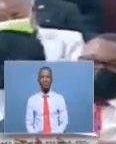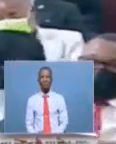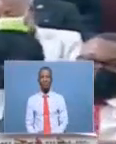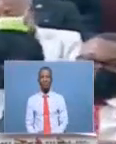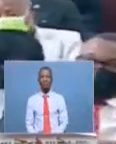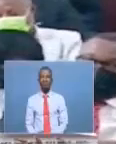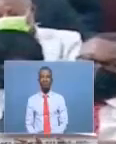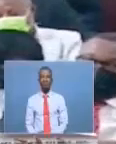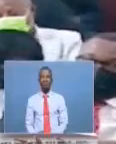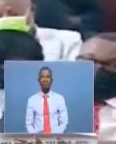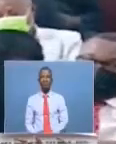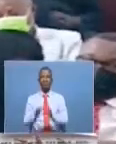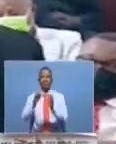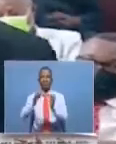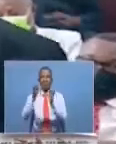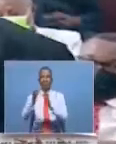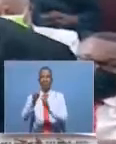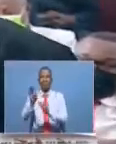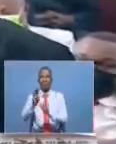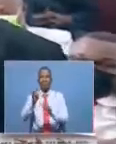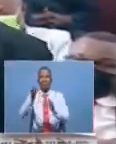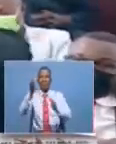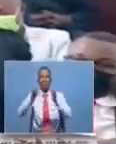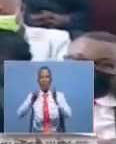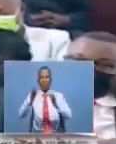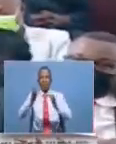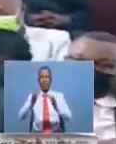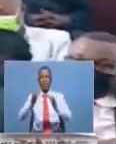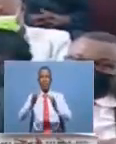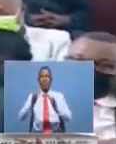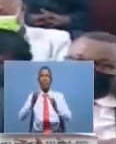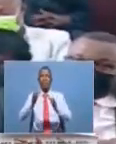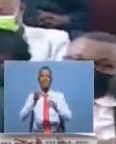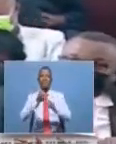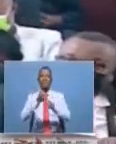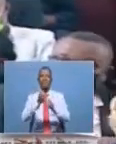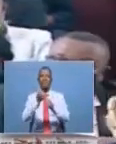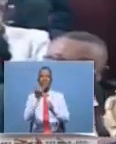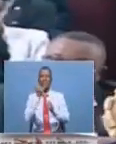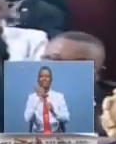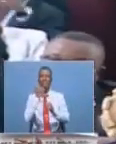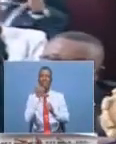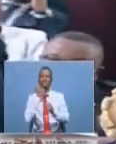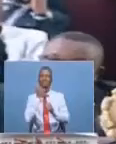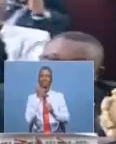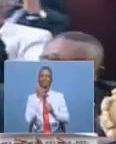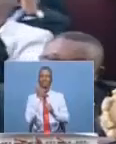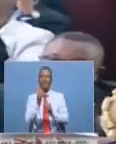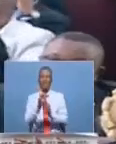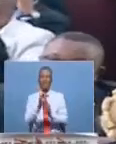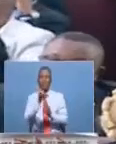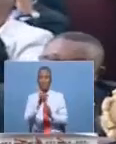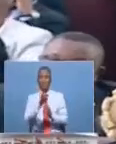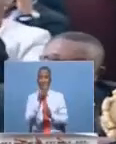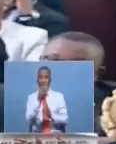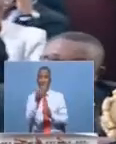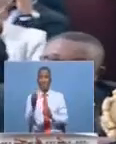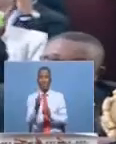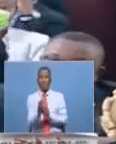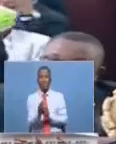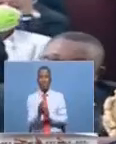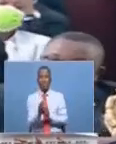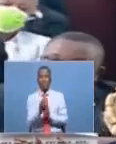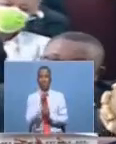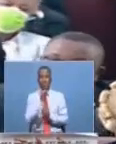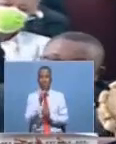is where we say that the court fundamentally erred in putting forward positions which were not what counsel for